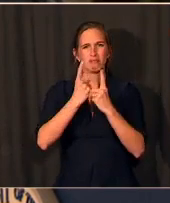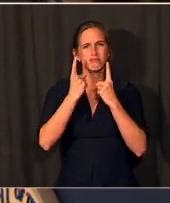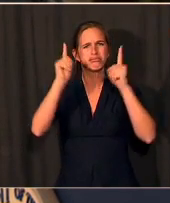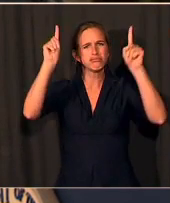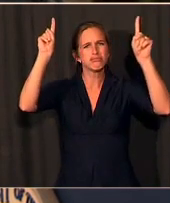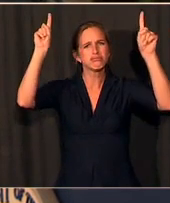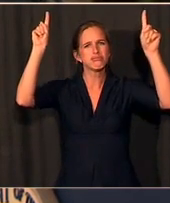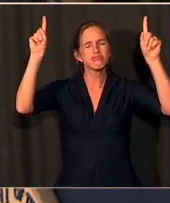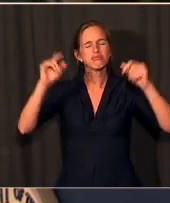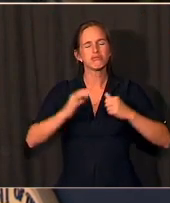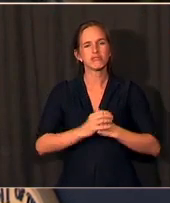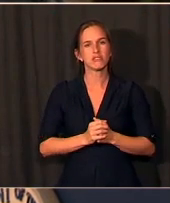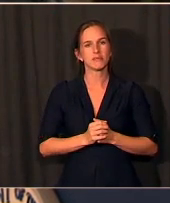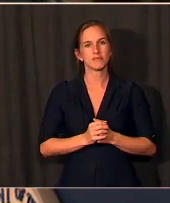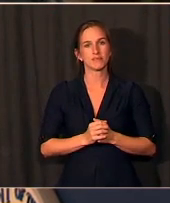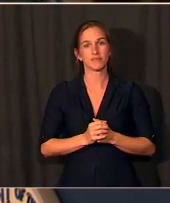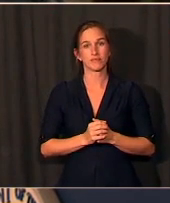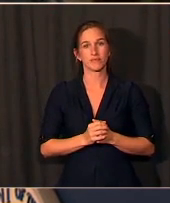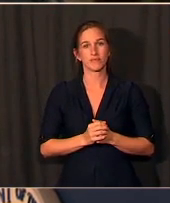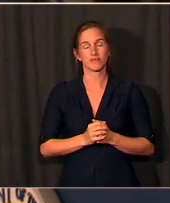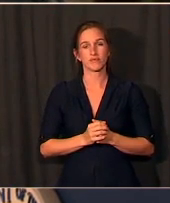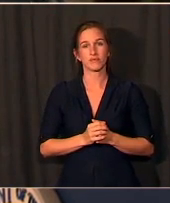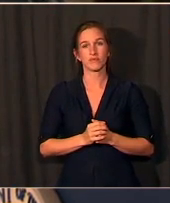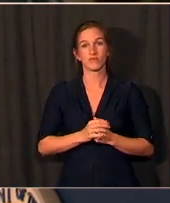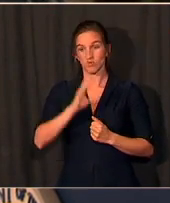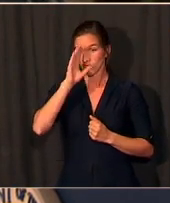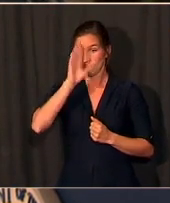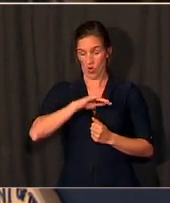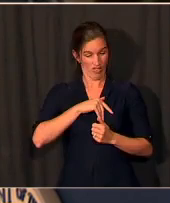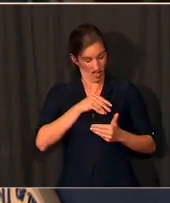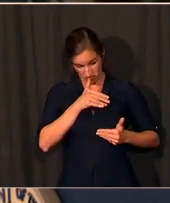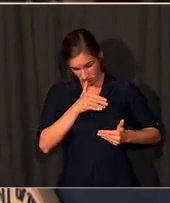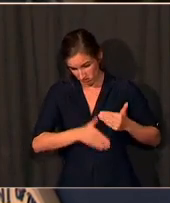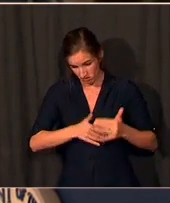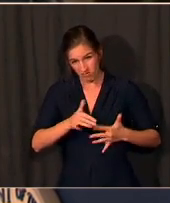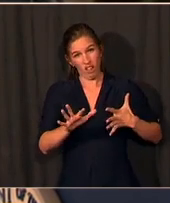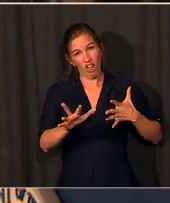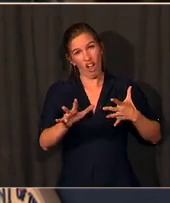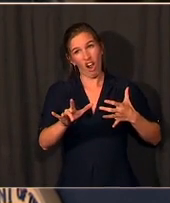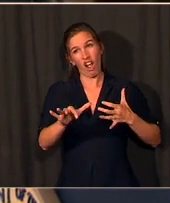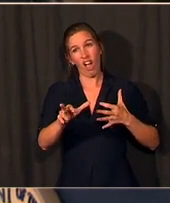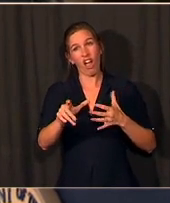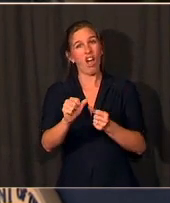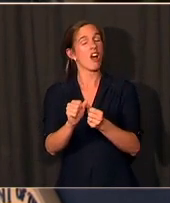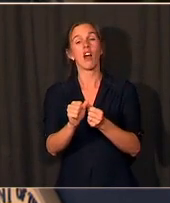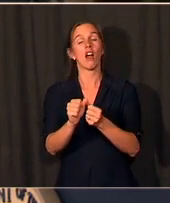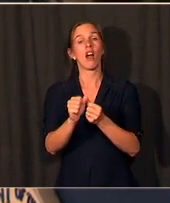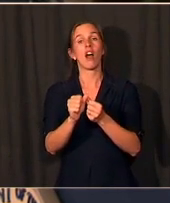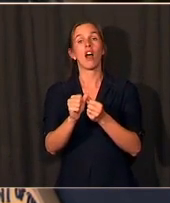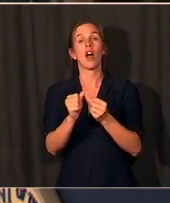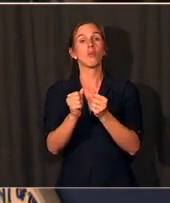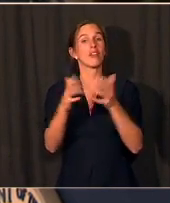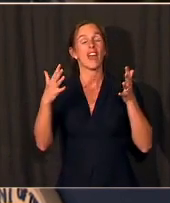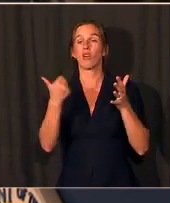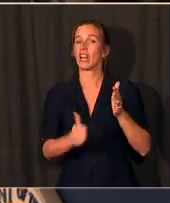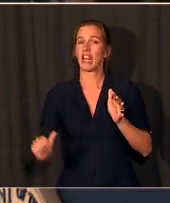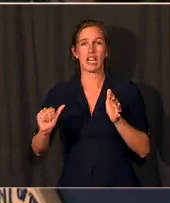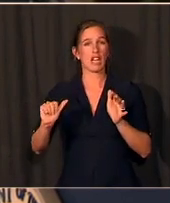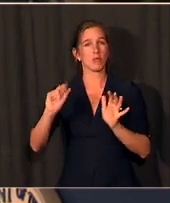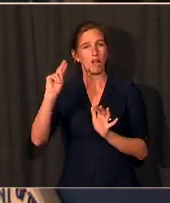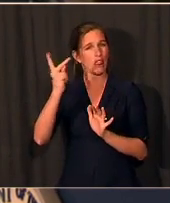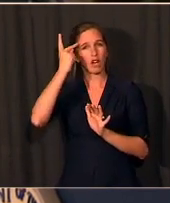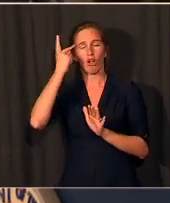is important to note that this progress has been achieved without any political interference. I said it many